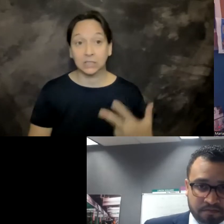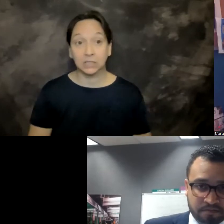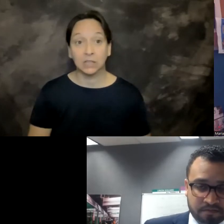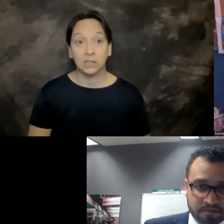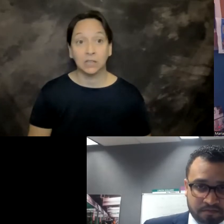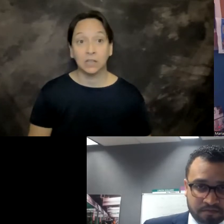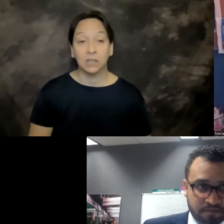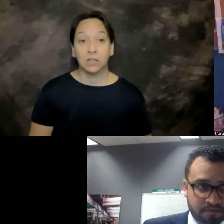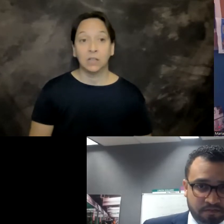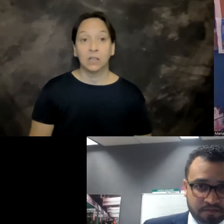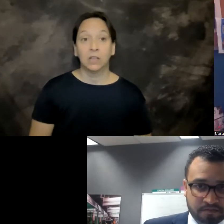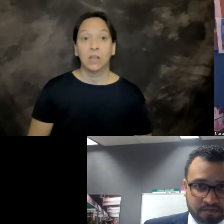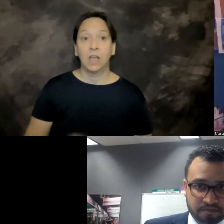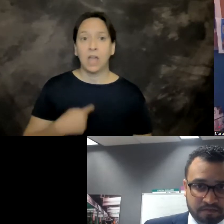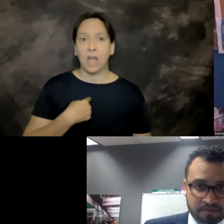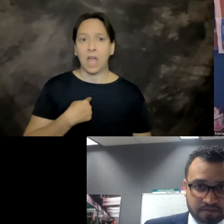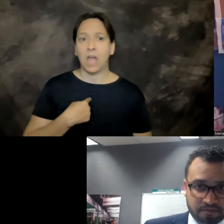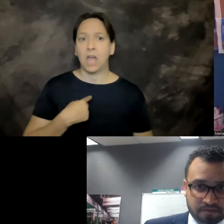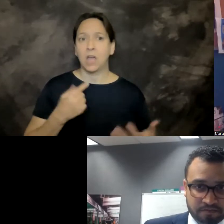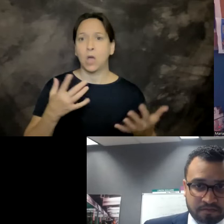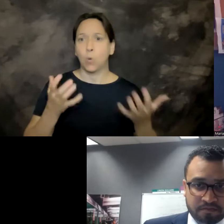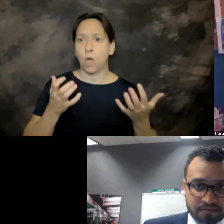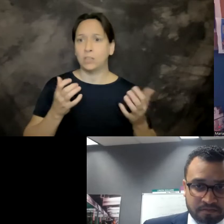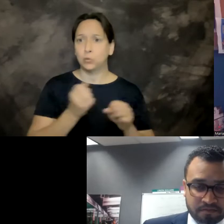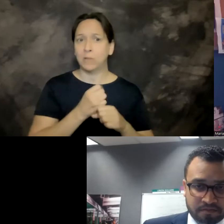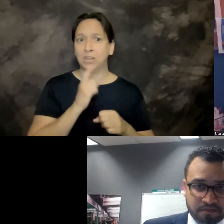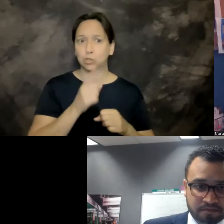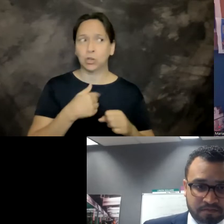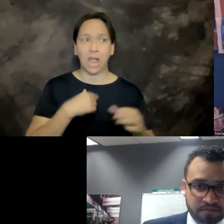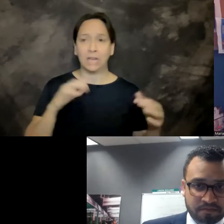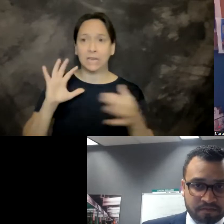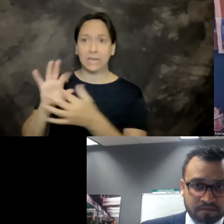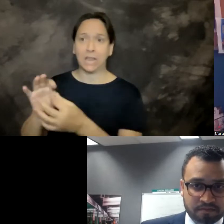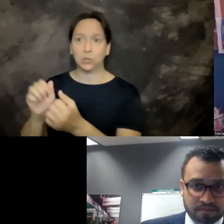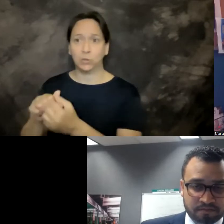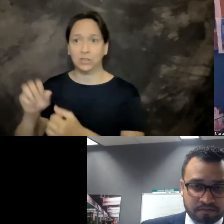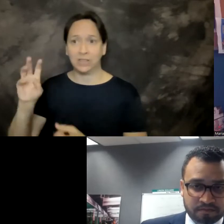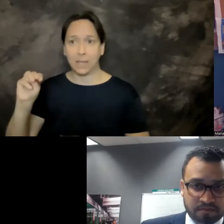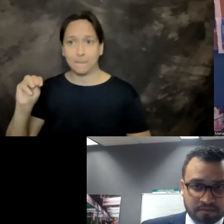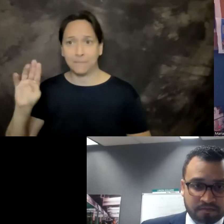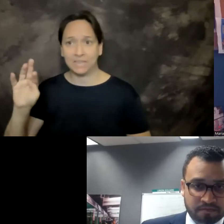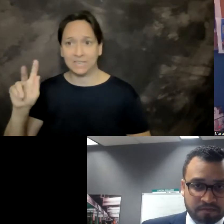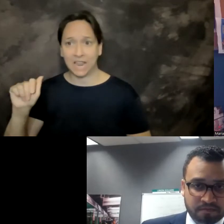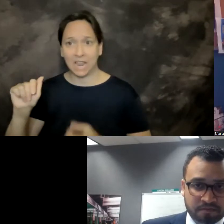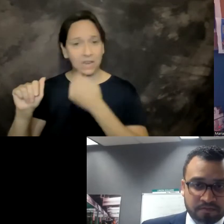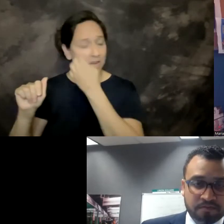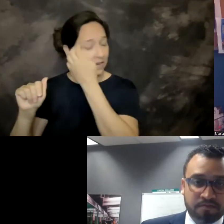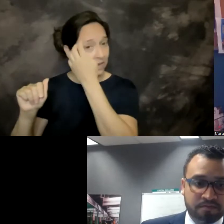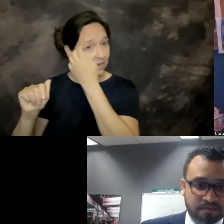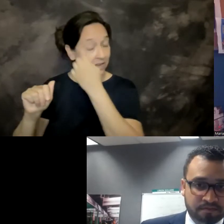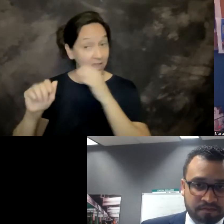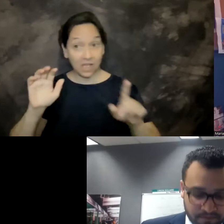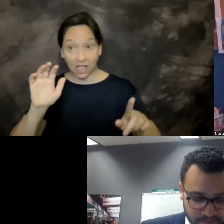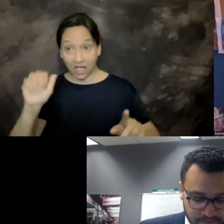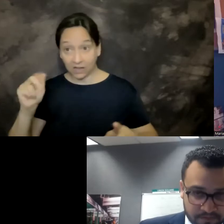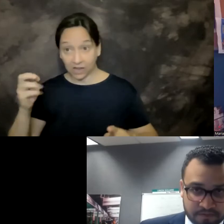I'm going to make sure that I stay connected with the MBTA on this, but Angel, I know you have somebody in your team here taking notes, just to